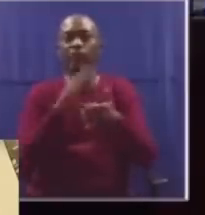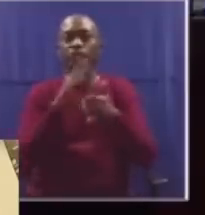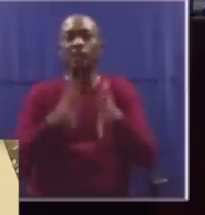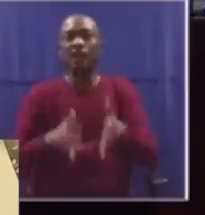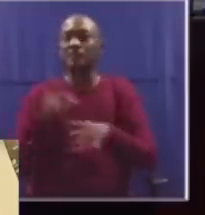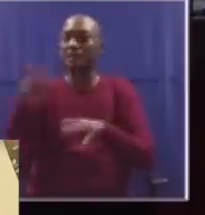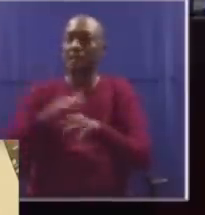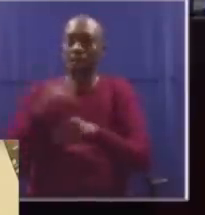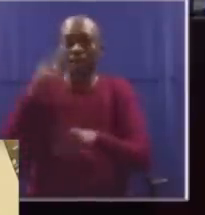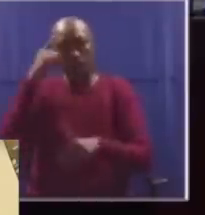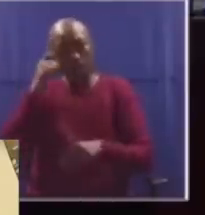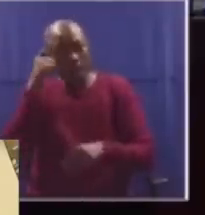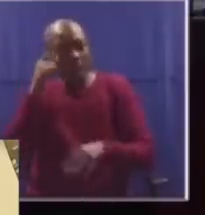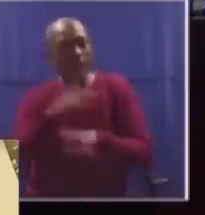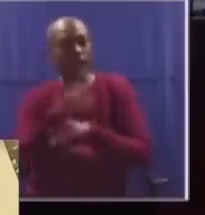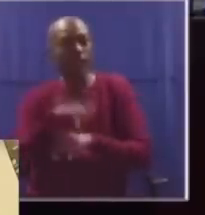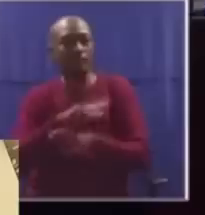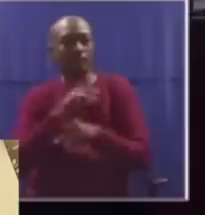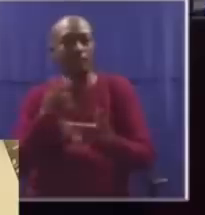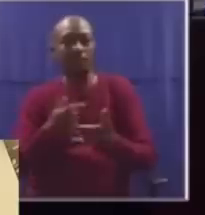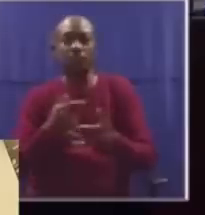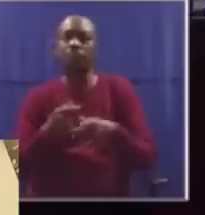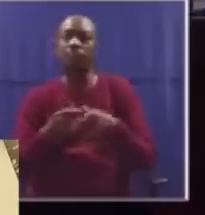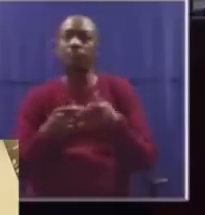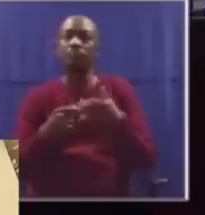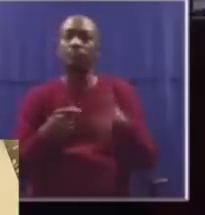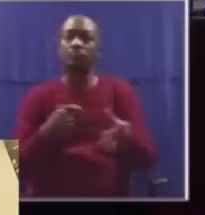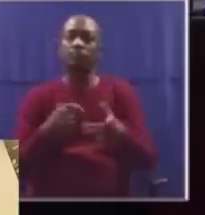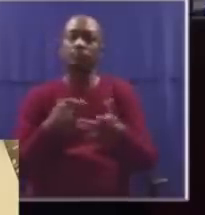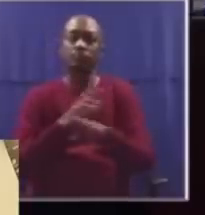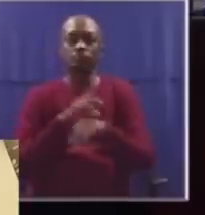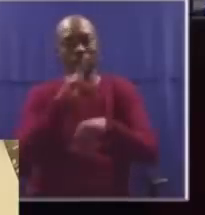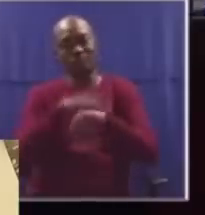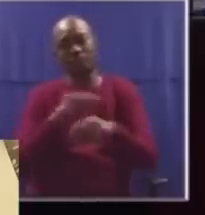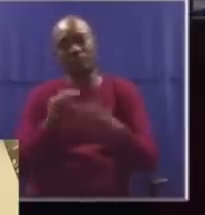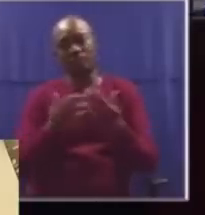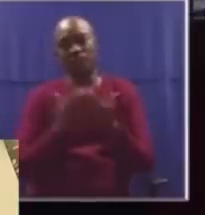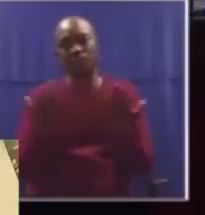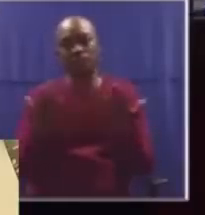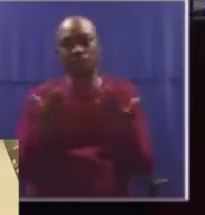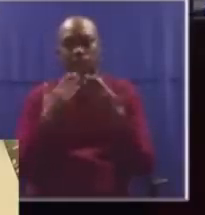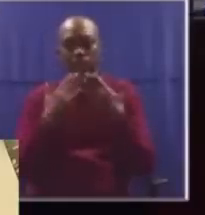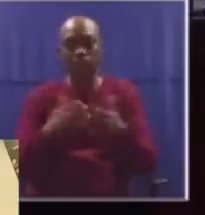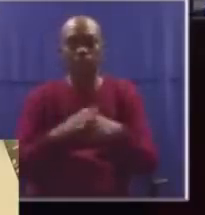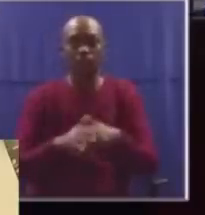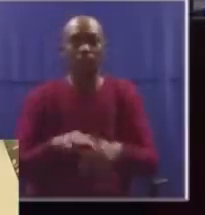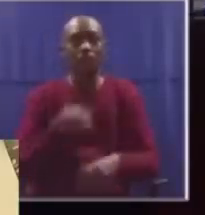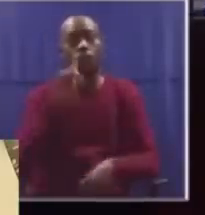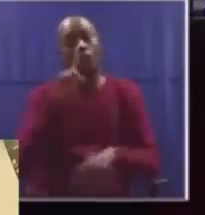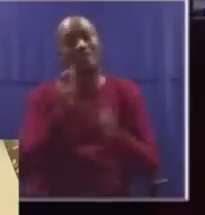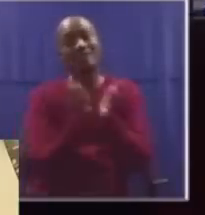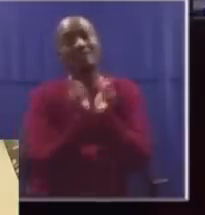grotesque looters standing in front of them have Honourable Member, your time is now expired. Thank you. that once